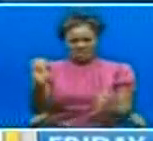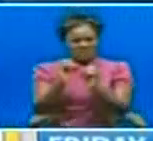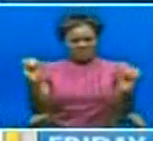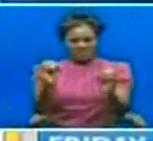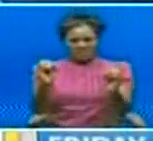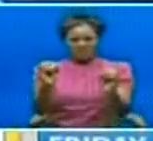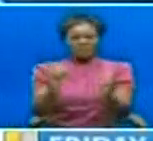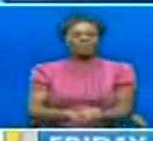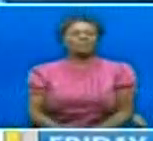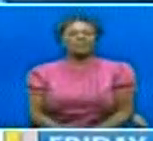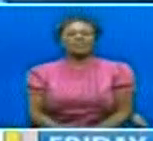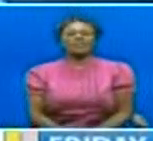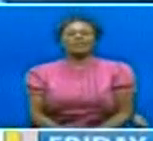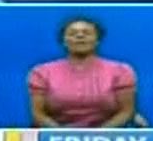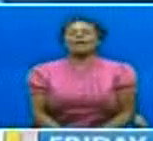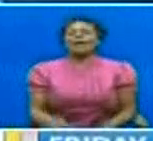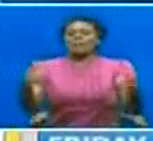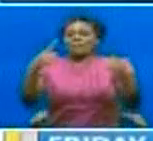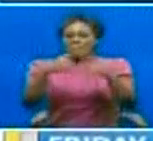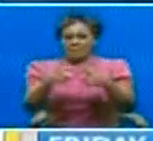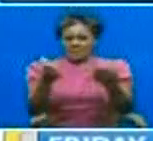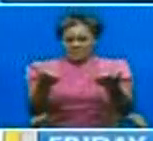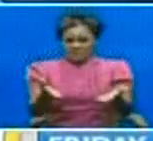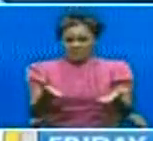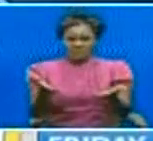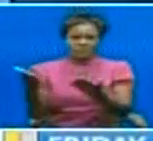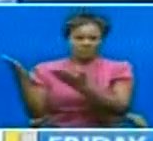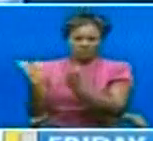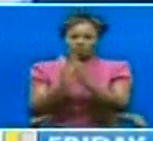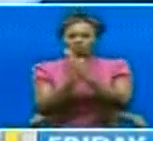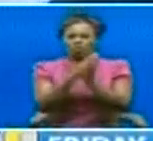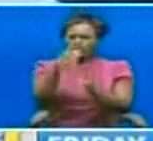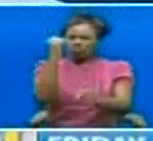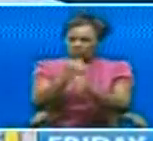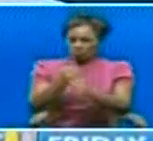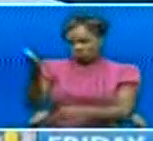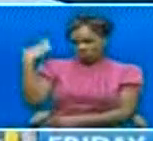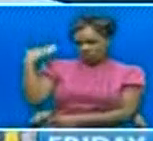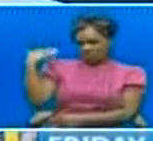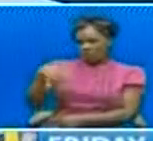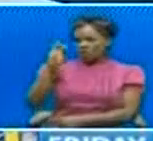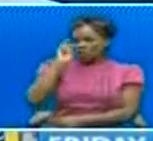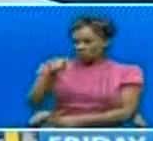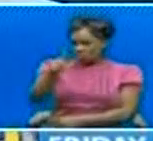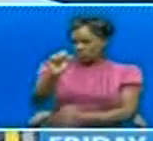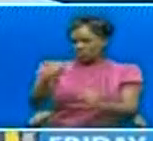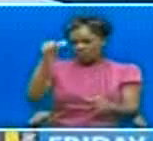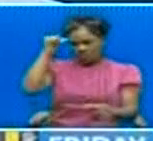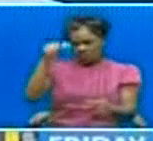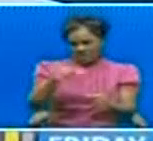be talking to her about that. But so there we go. So this is it. Yes. You've done this. But then let us see if you still can do it.